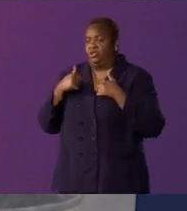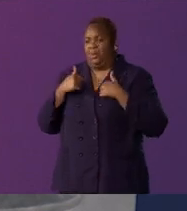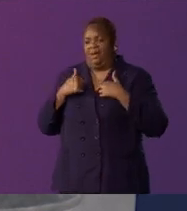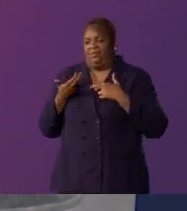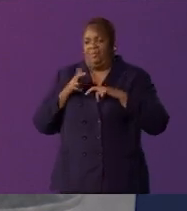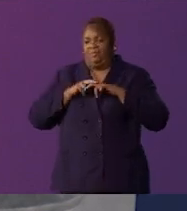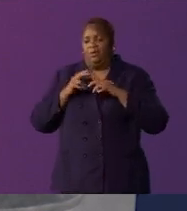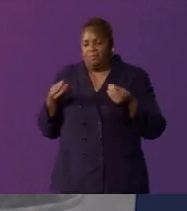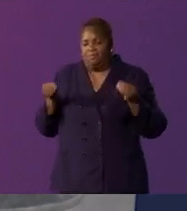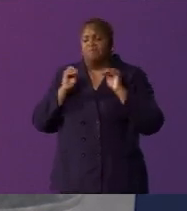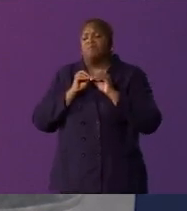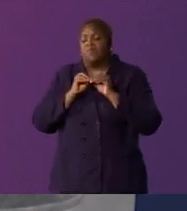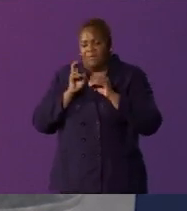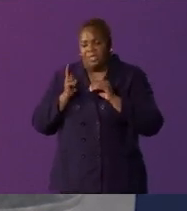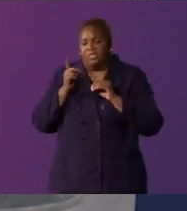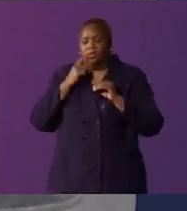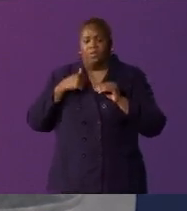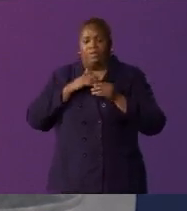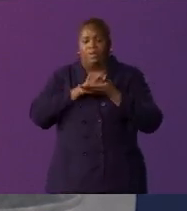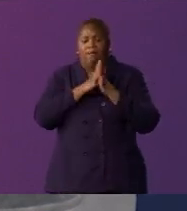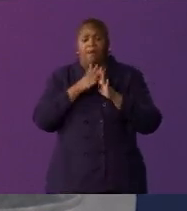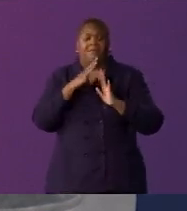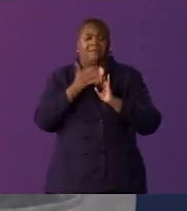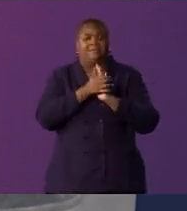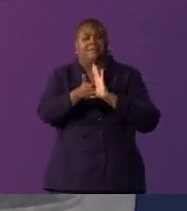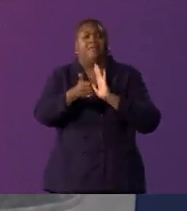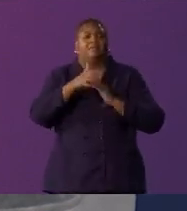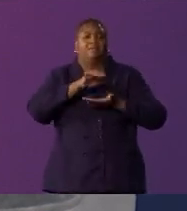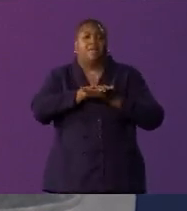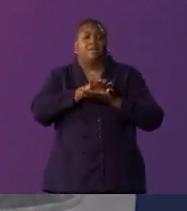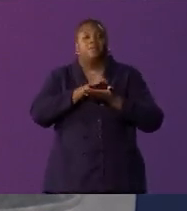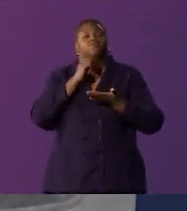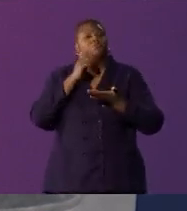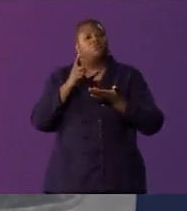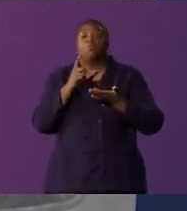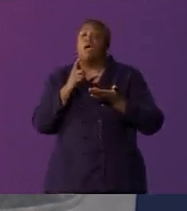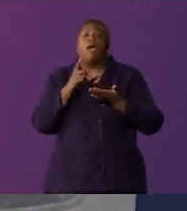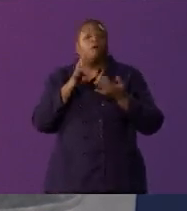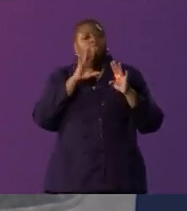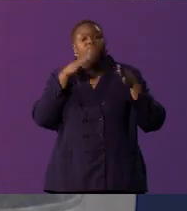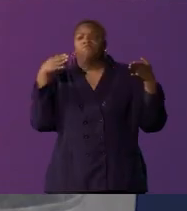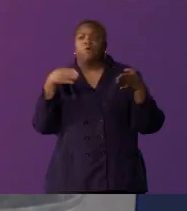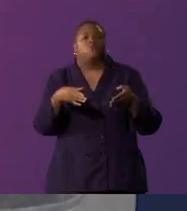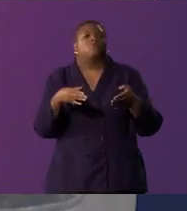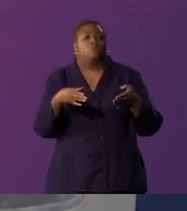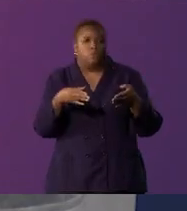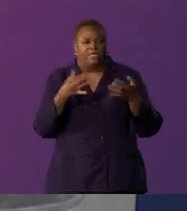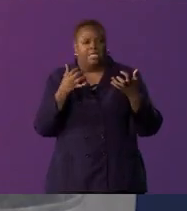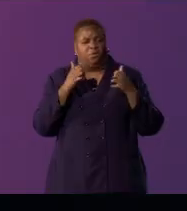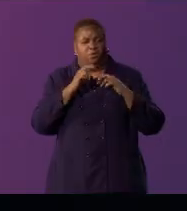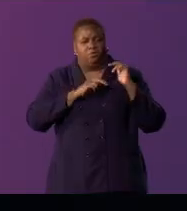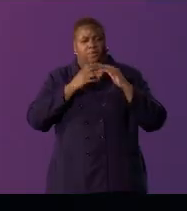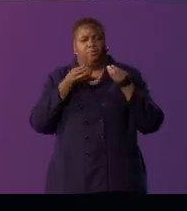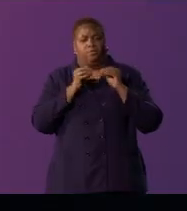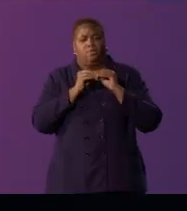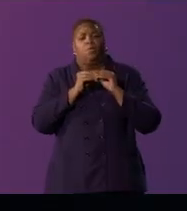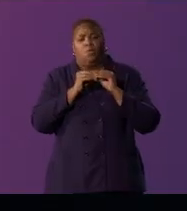being a talent academy and take it to a whole new place. So I doubled down on how we were going to build the talent